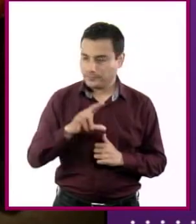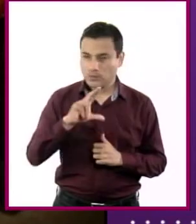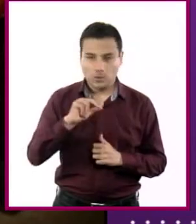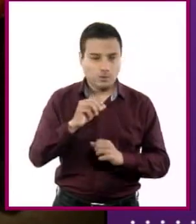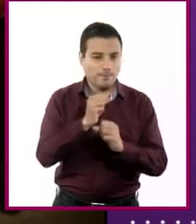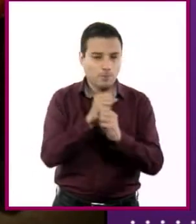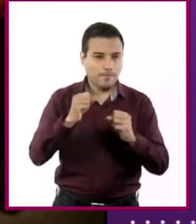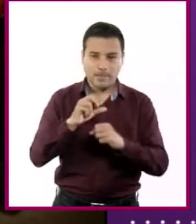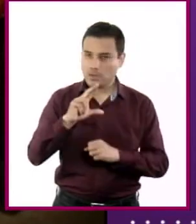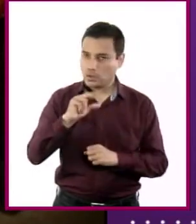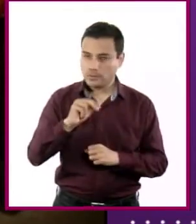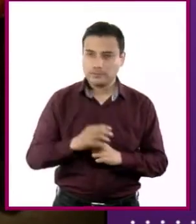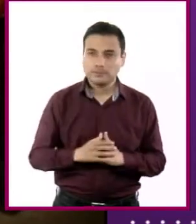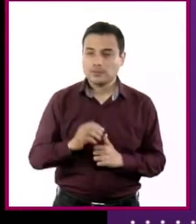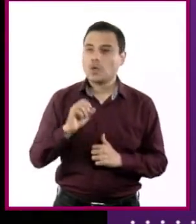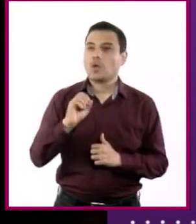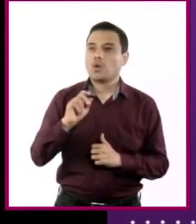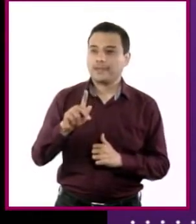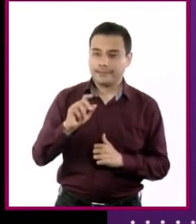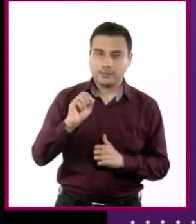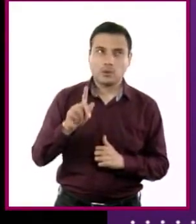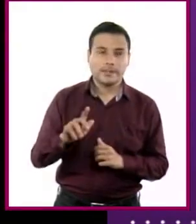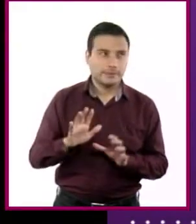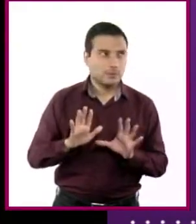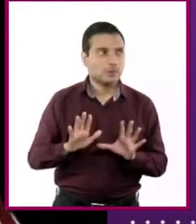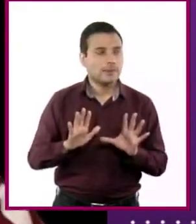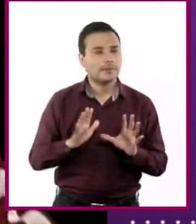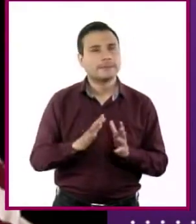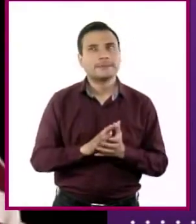bombs. Okay, my dear. Okay.